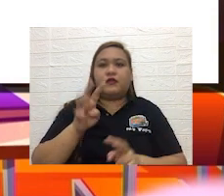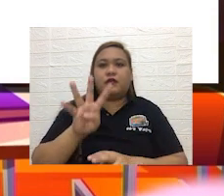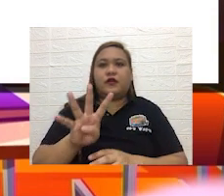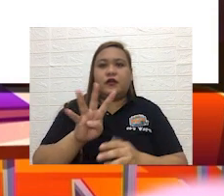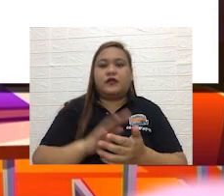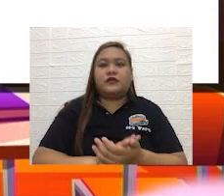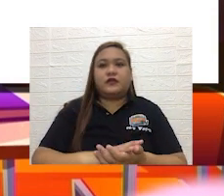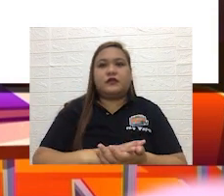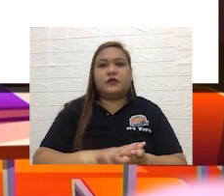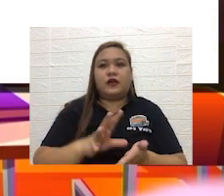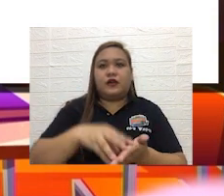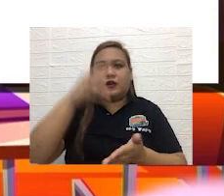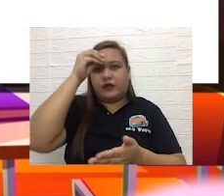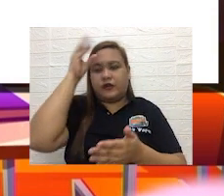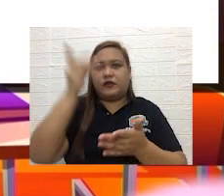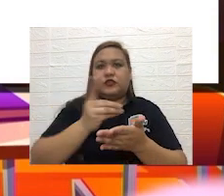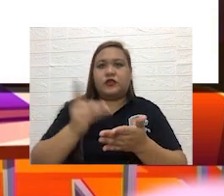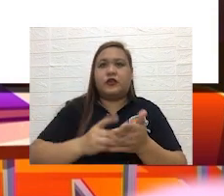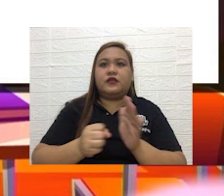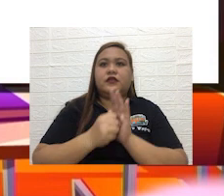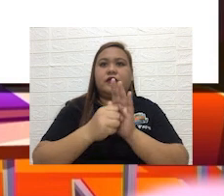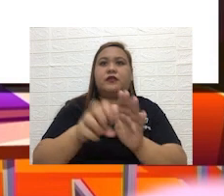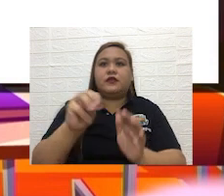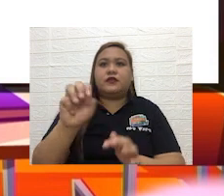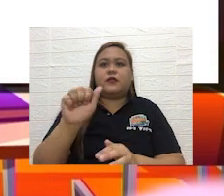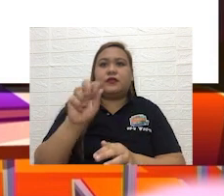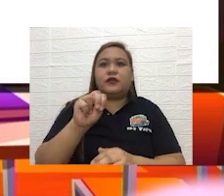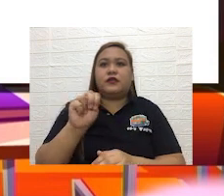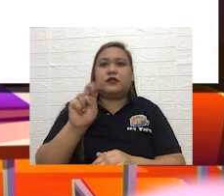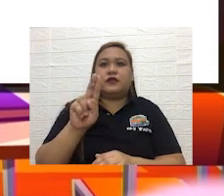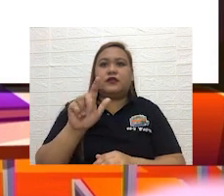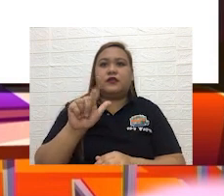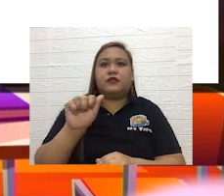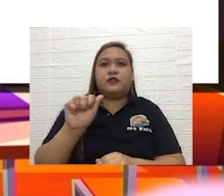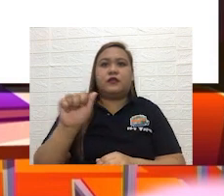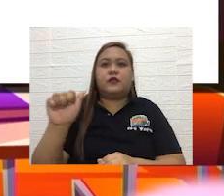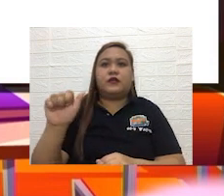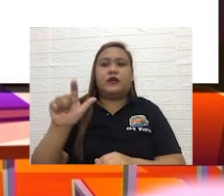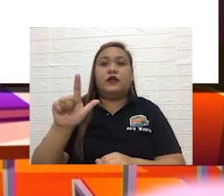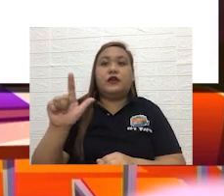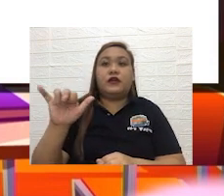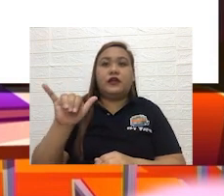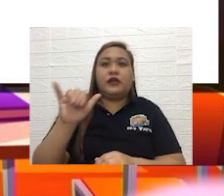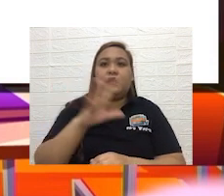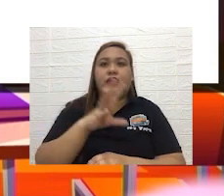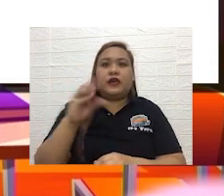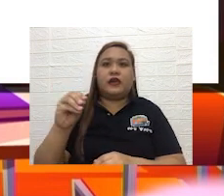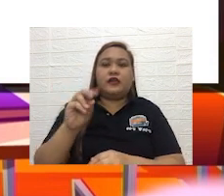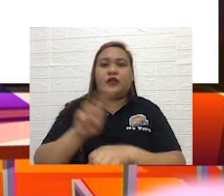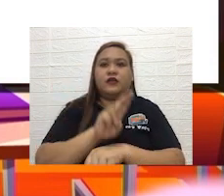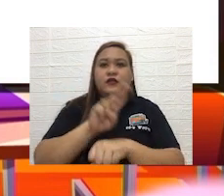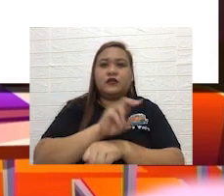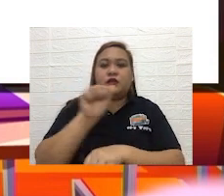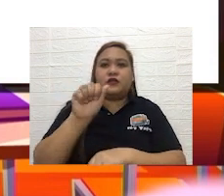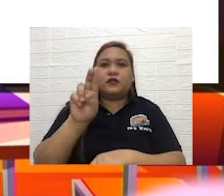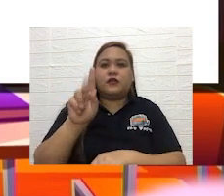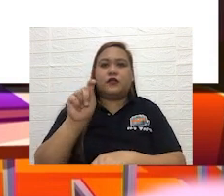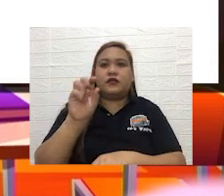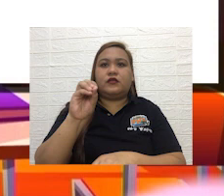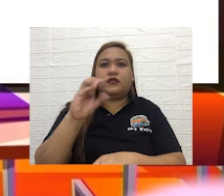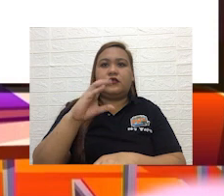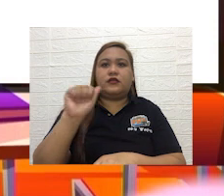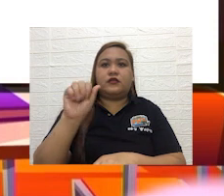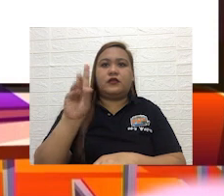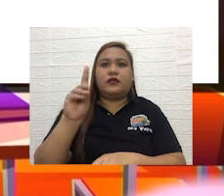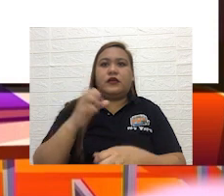you acquired the knowledge to draw symbols manually and use AutoCAD. Number 5, you were taught how to